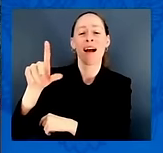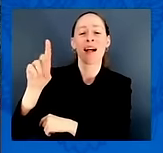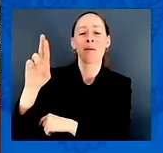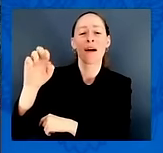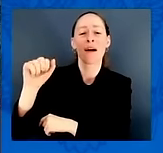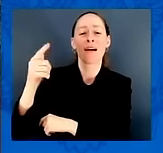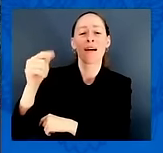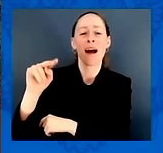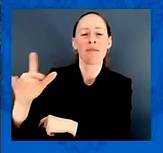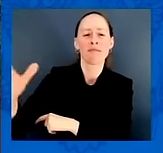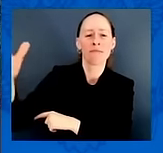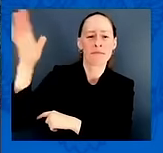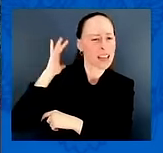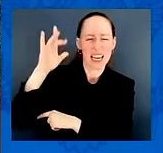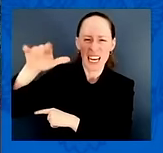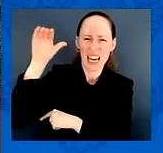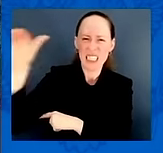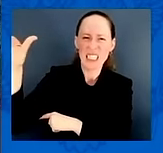Now,